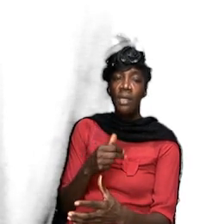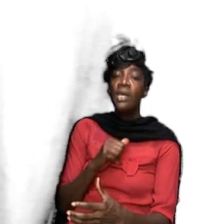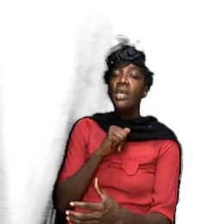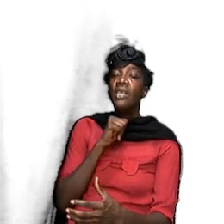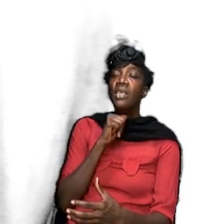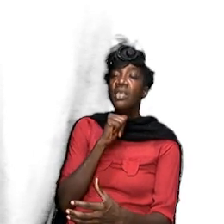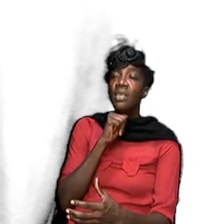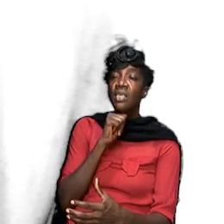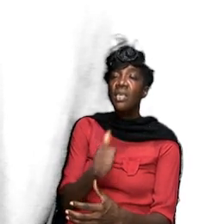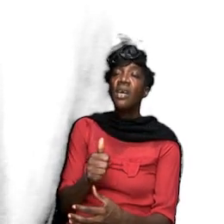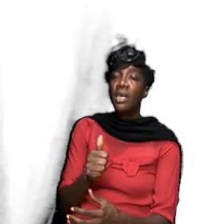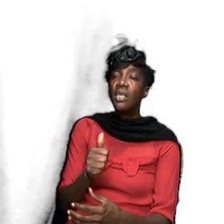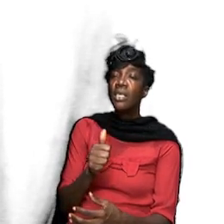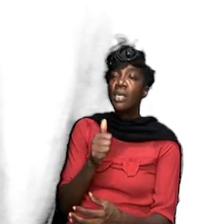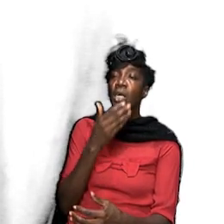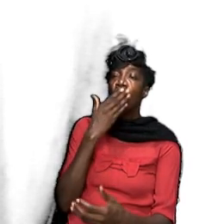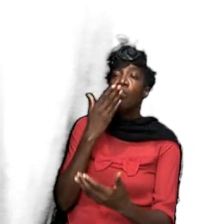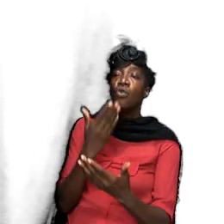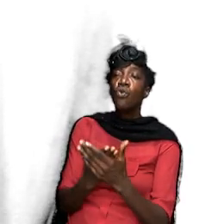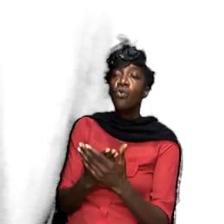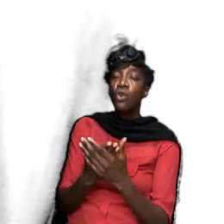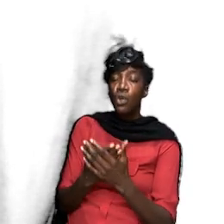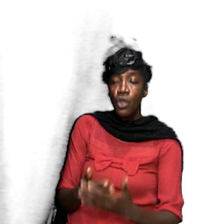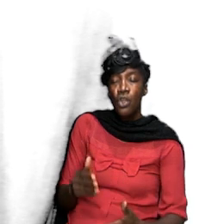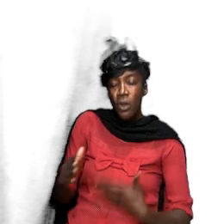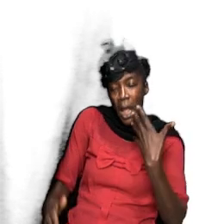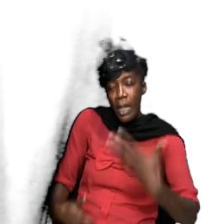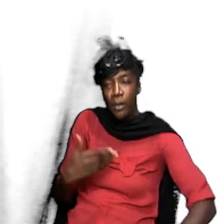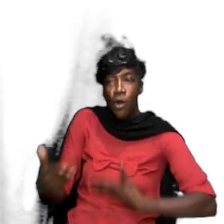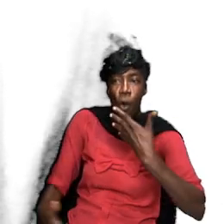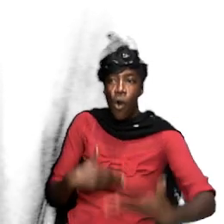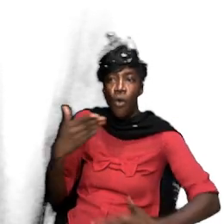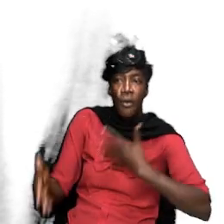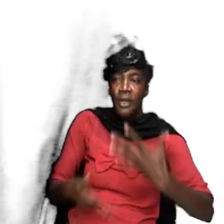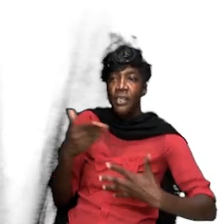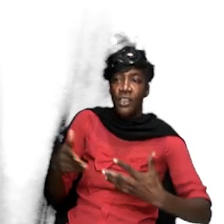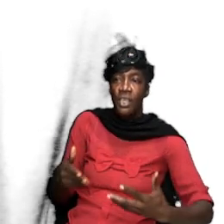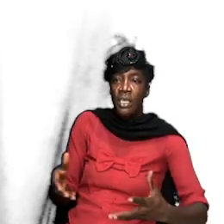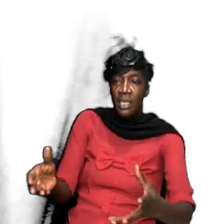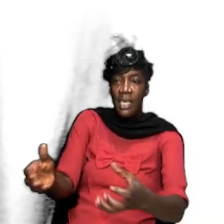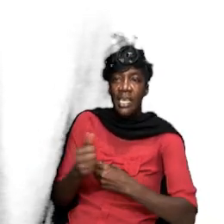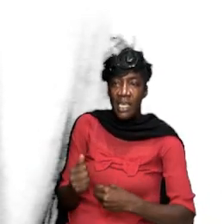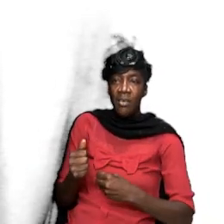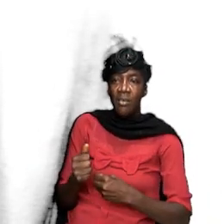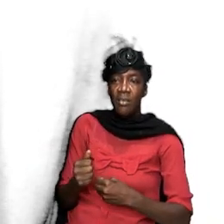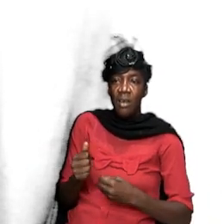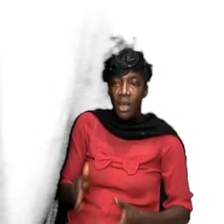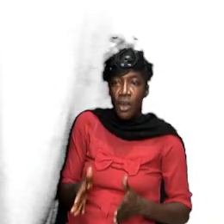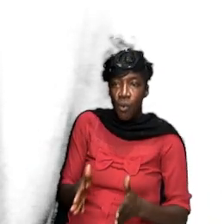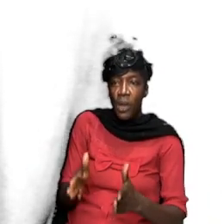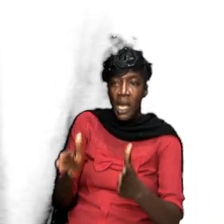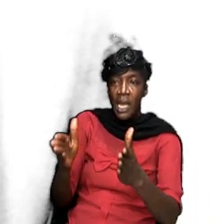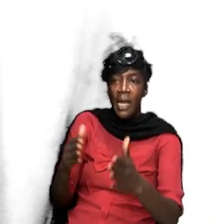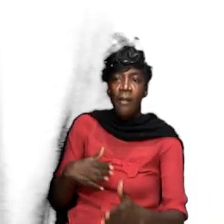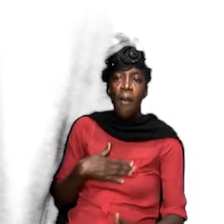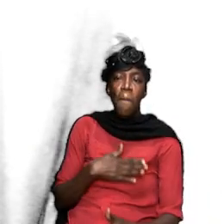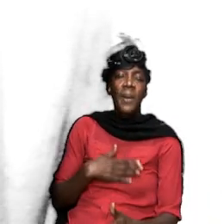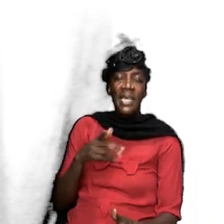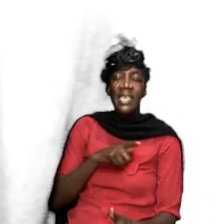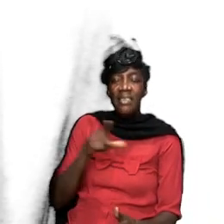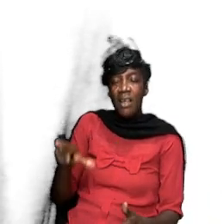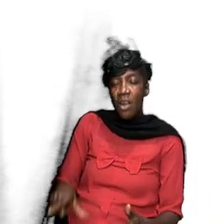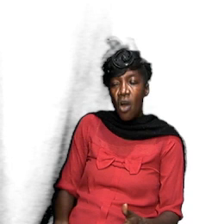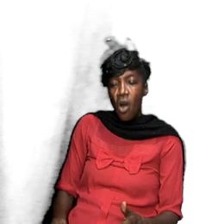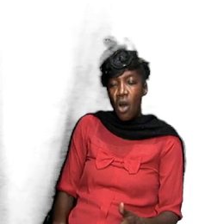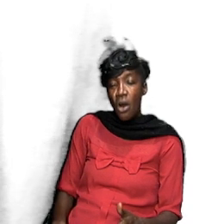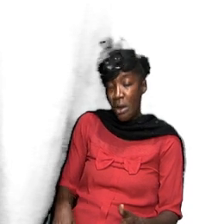to motivate us to get on the path that is pleasing to the Lord. So as we go through this lesson now, your foot might